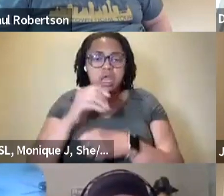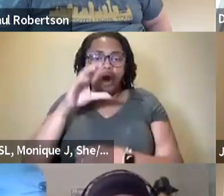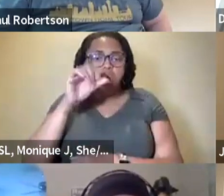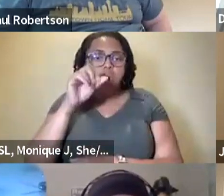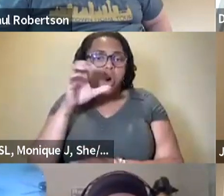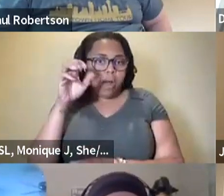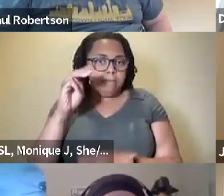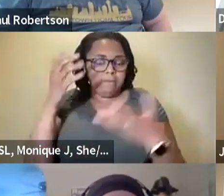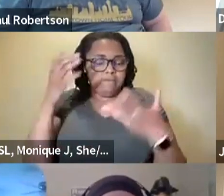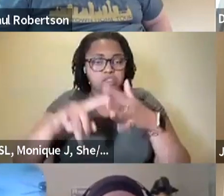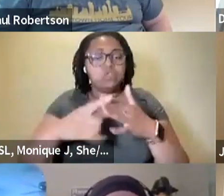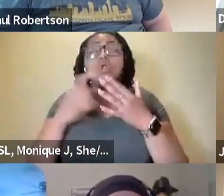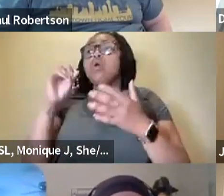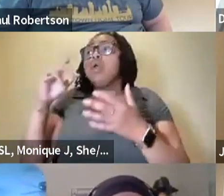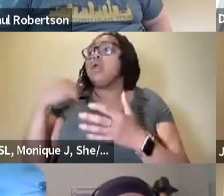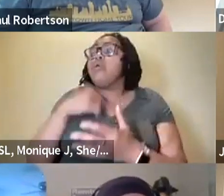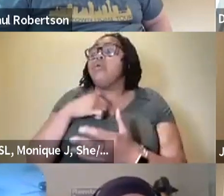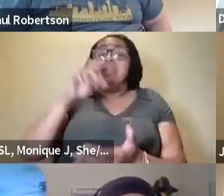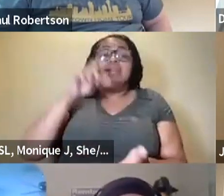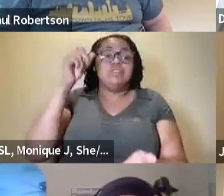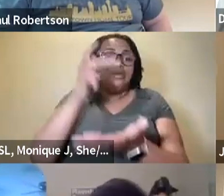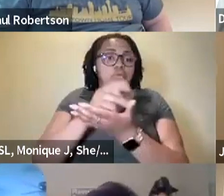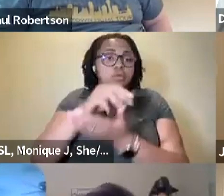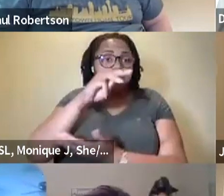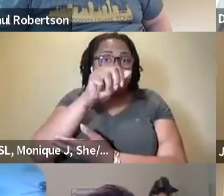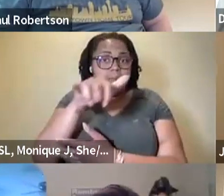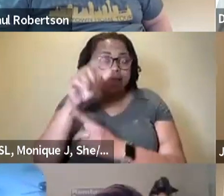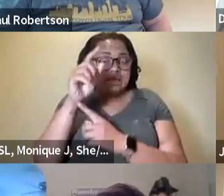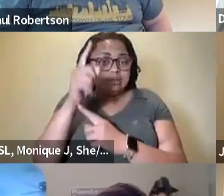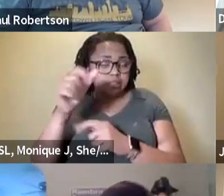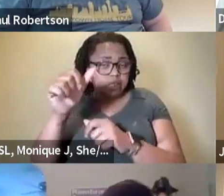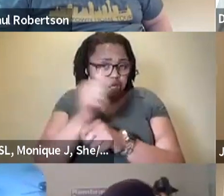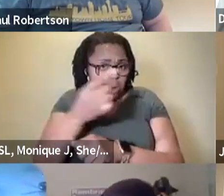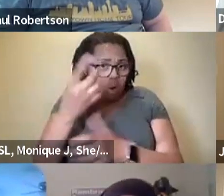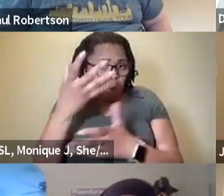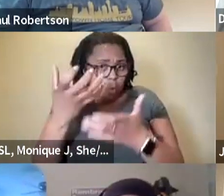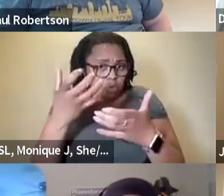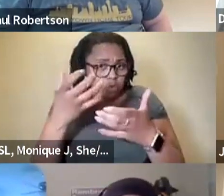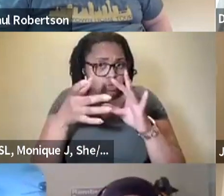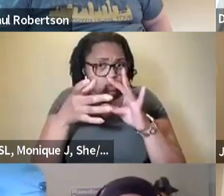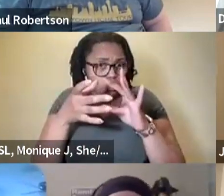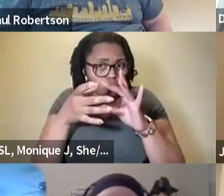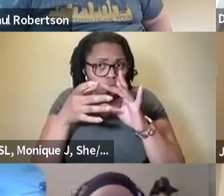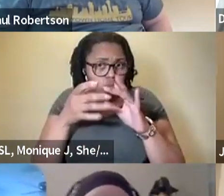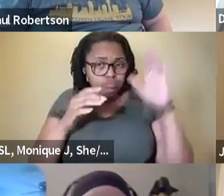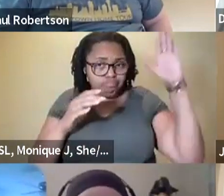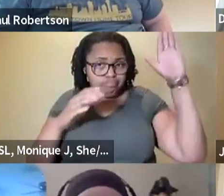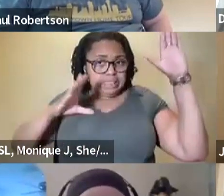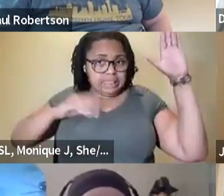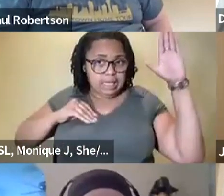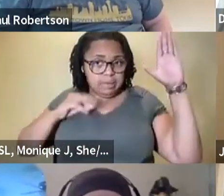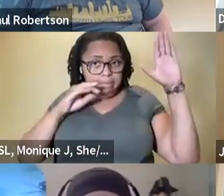need to approve May's minutes. Does anybody want to make a motion?